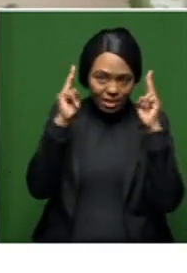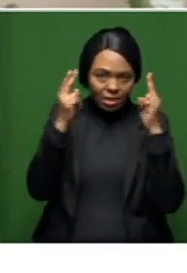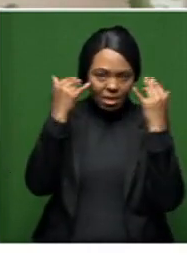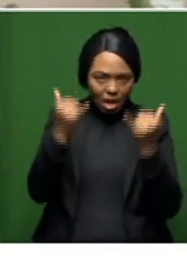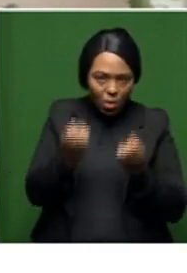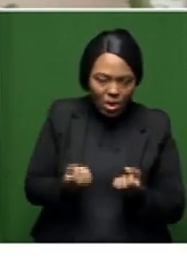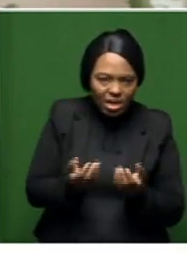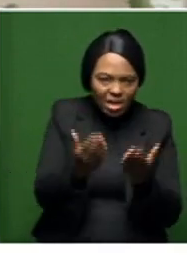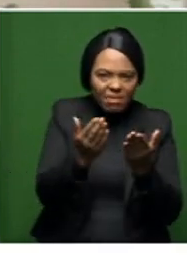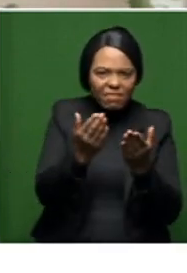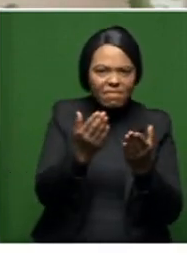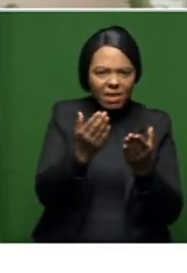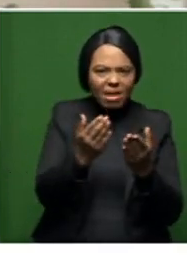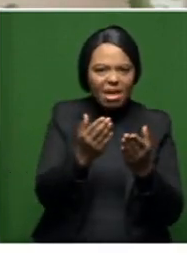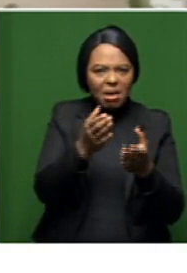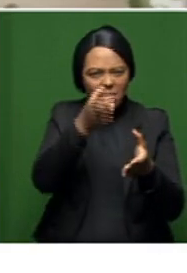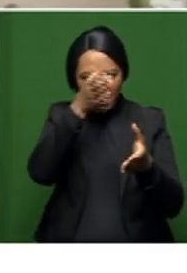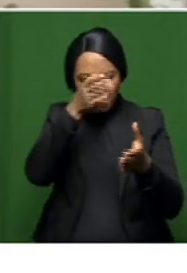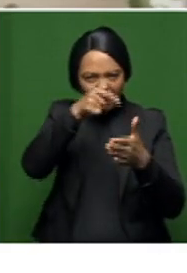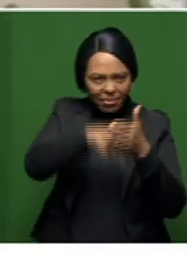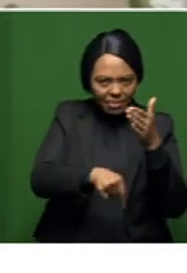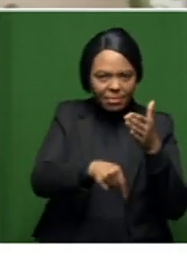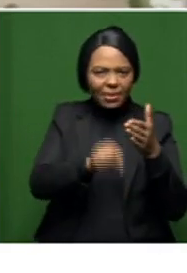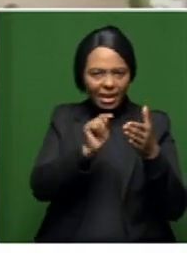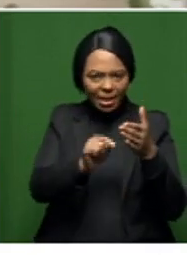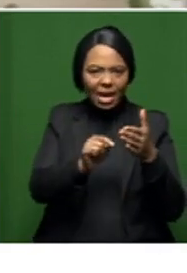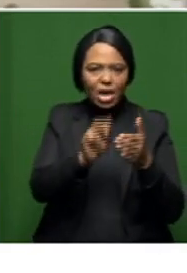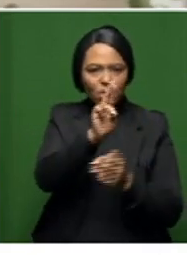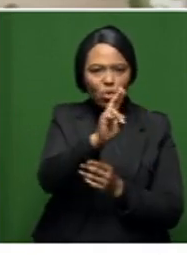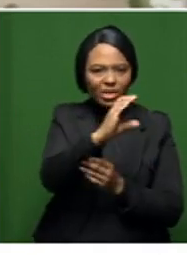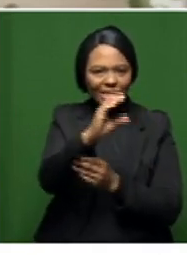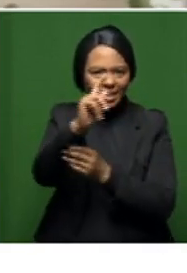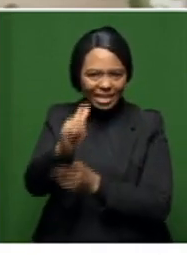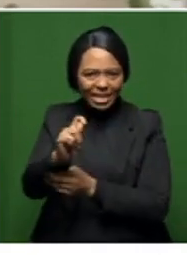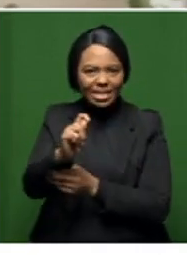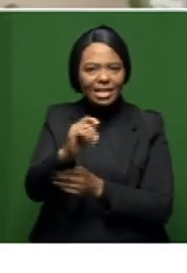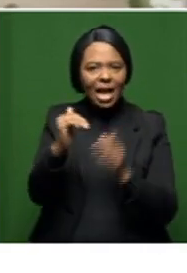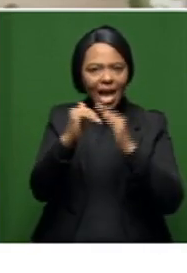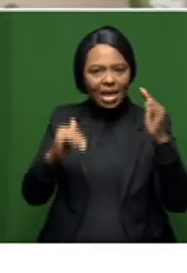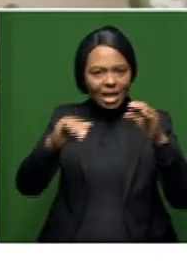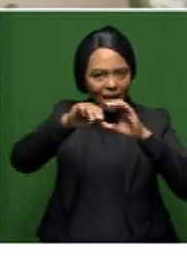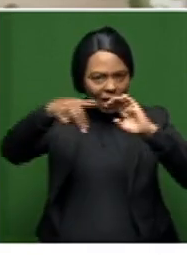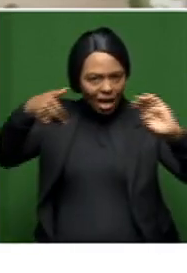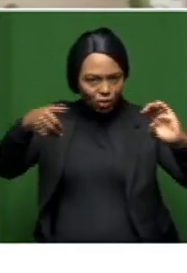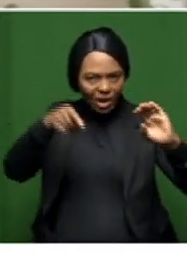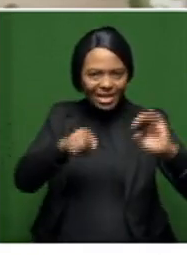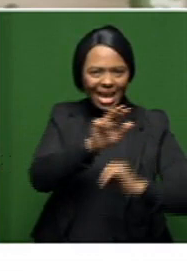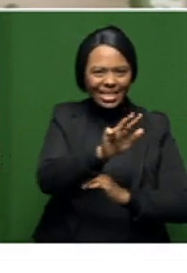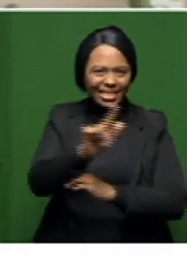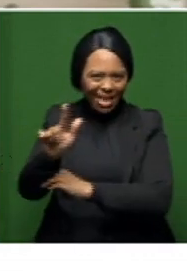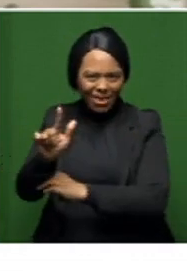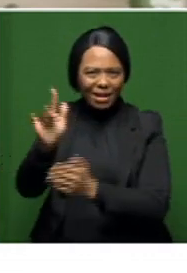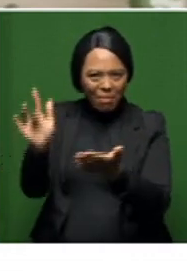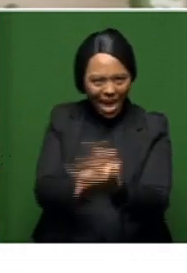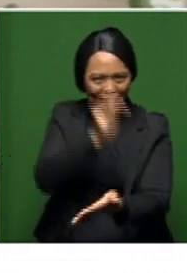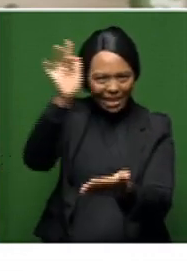prospectus outlining these requirements each year. But for example, the UCT undergraduate prospectus is a whopping 87 pages long.